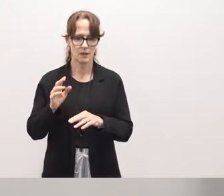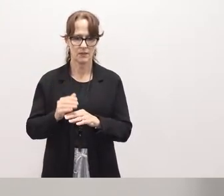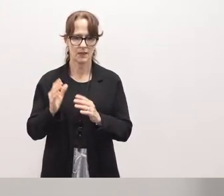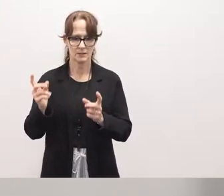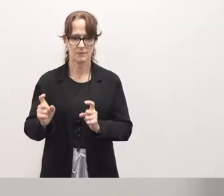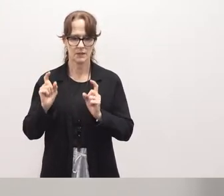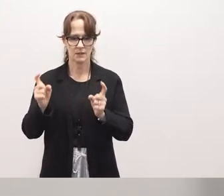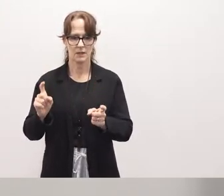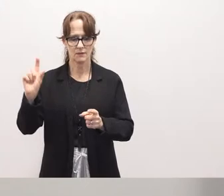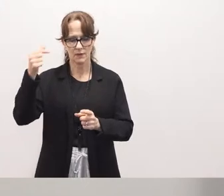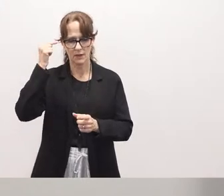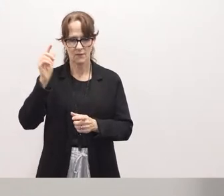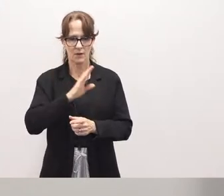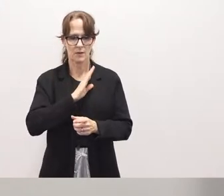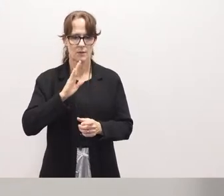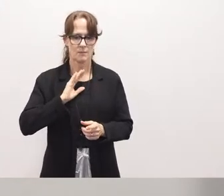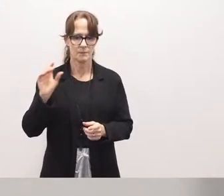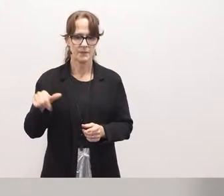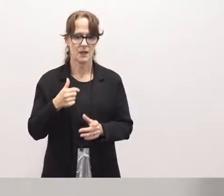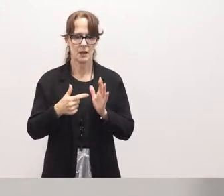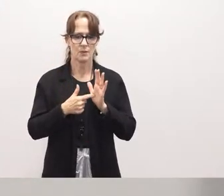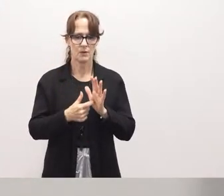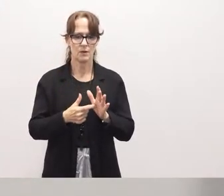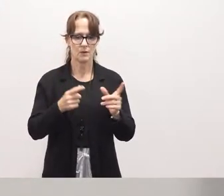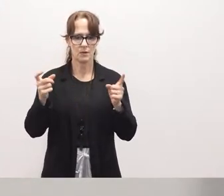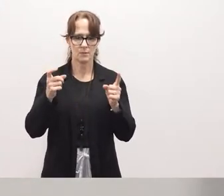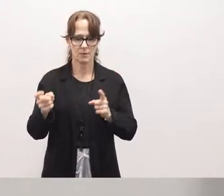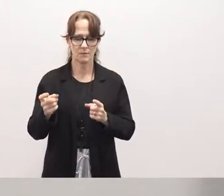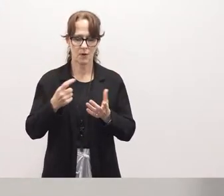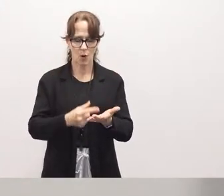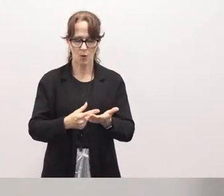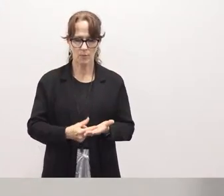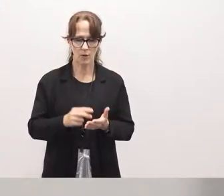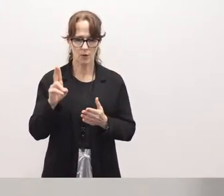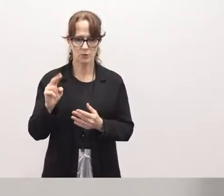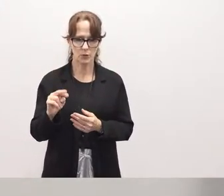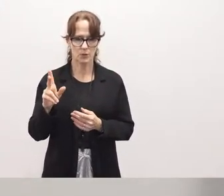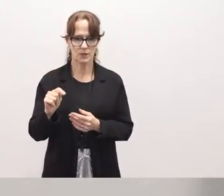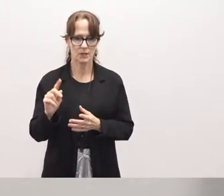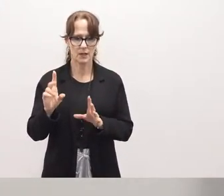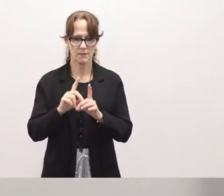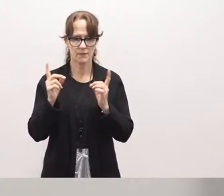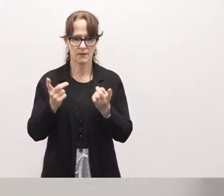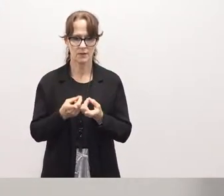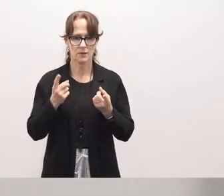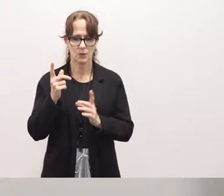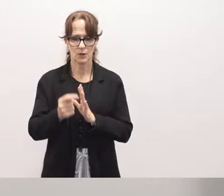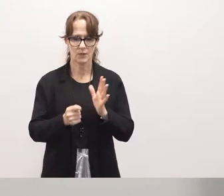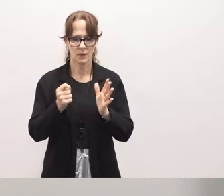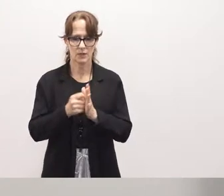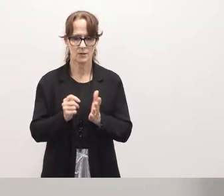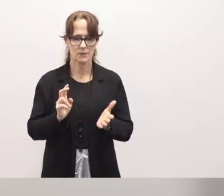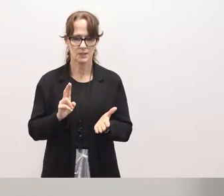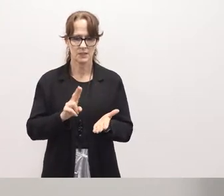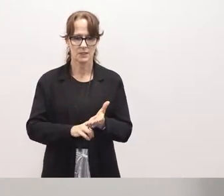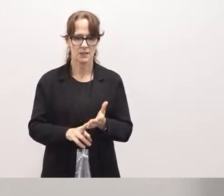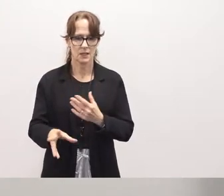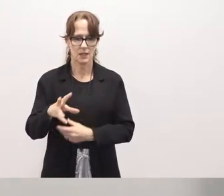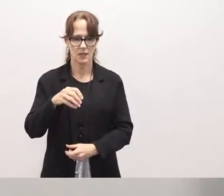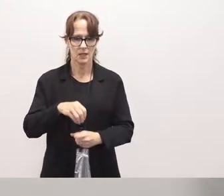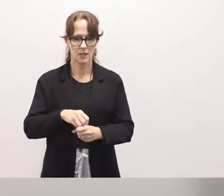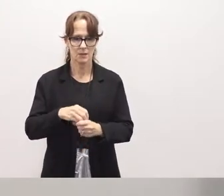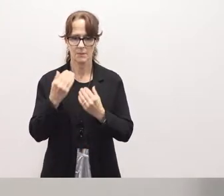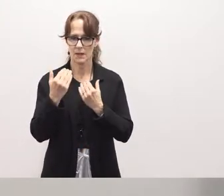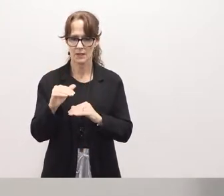by the governing board to any other non-represented manager or bargaining unit of the district during the term of this contract, including but